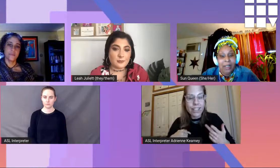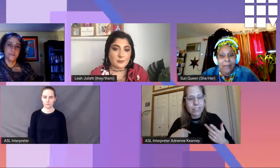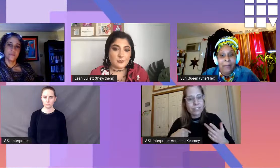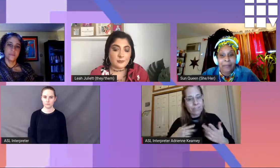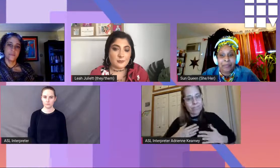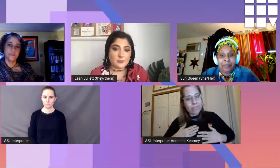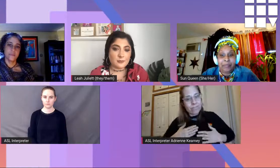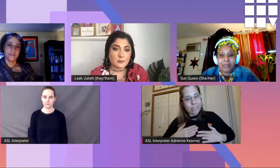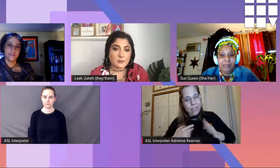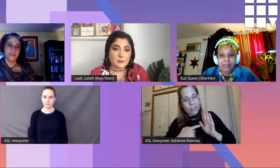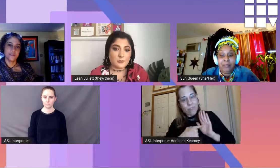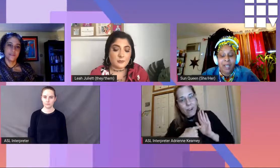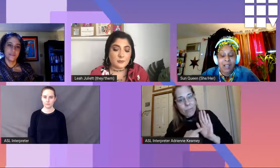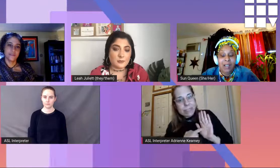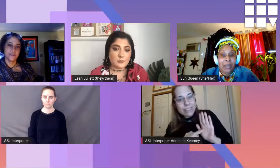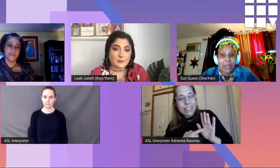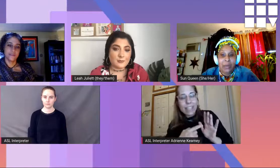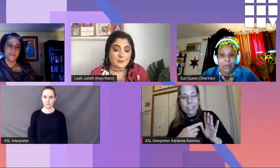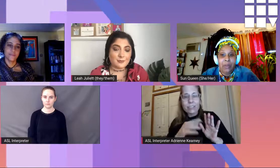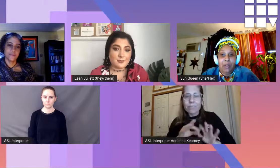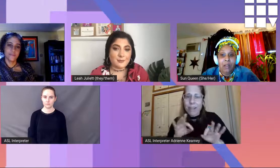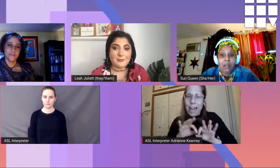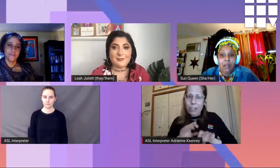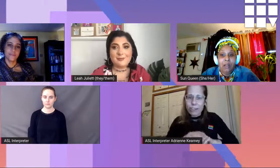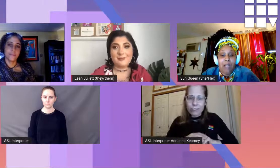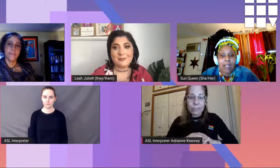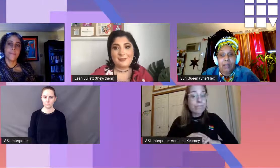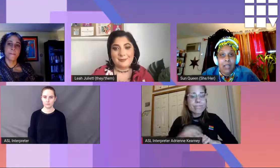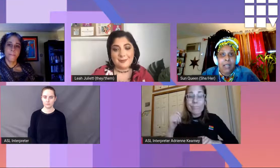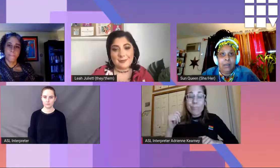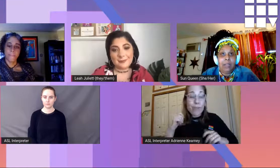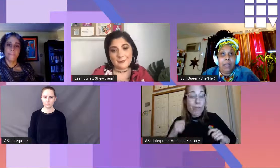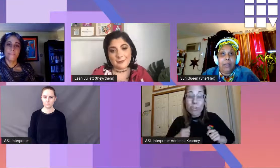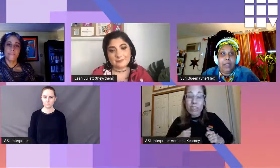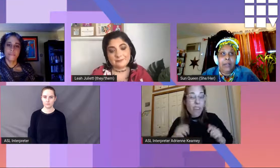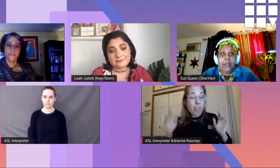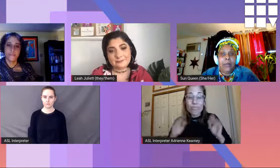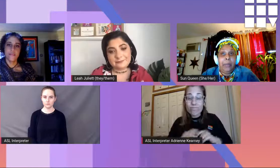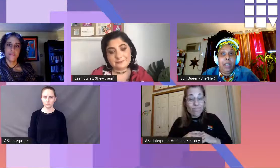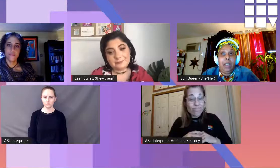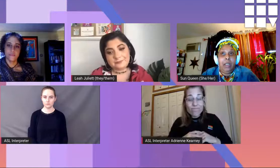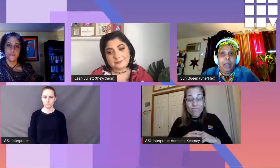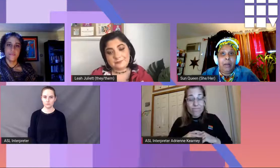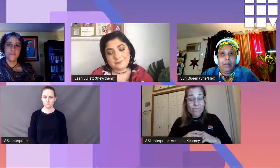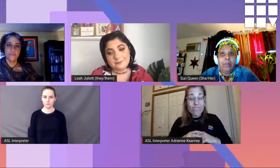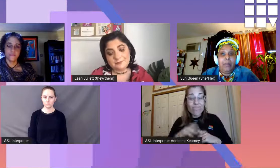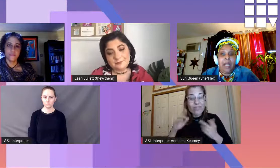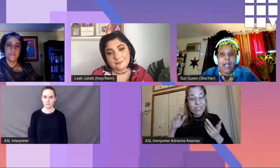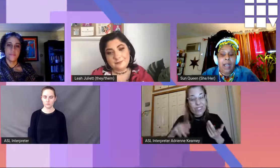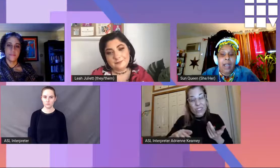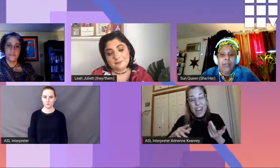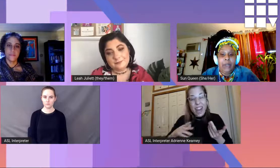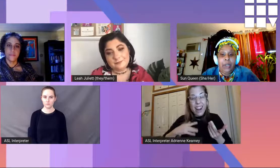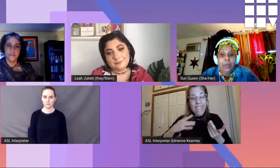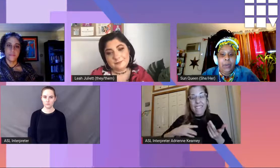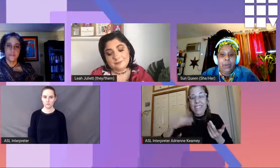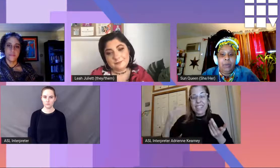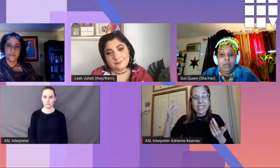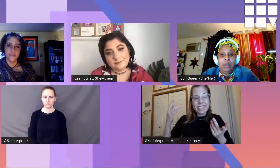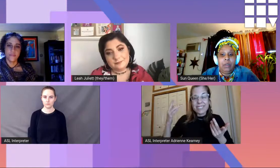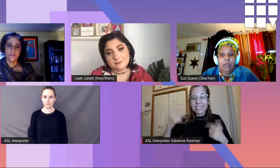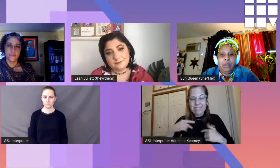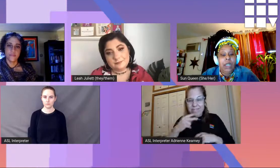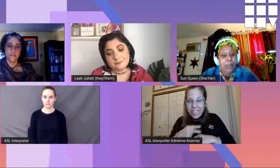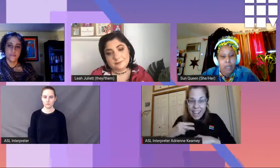up. And so that's what's out there for me, that I have